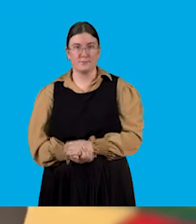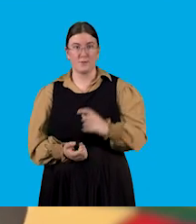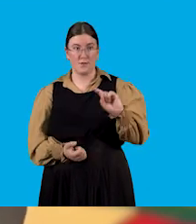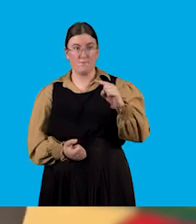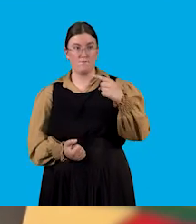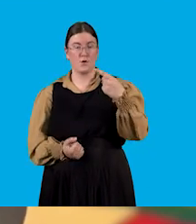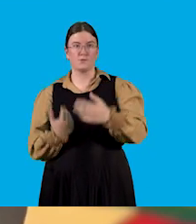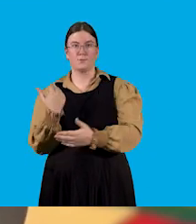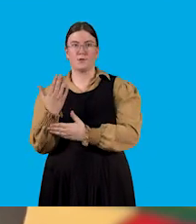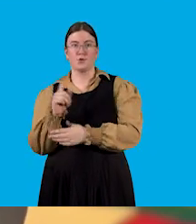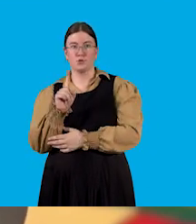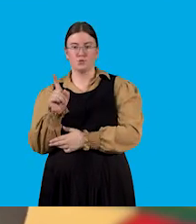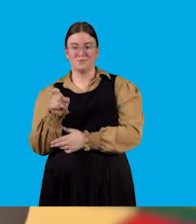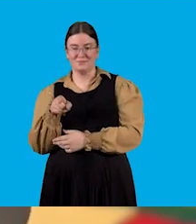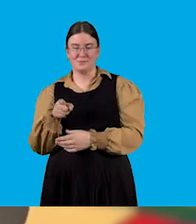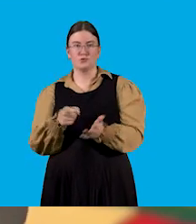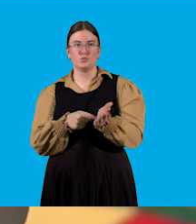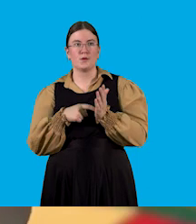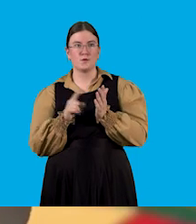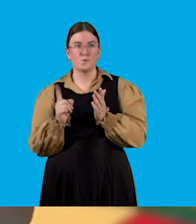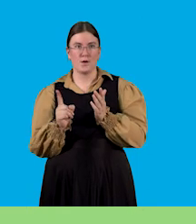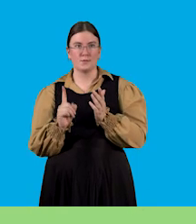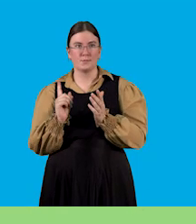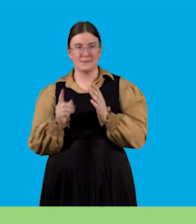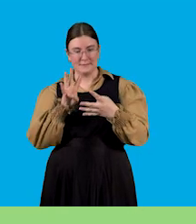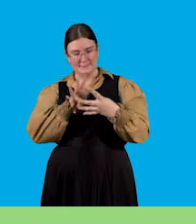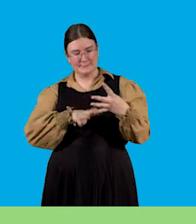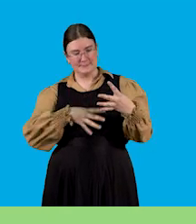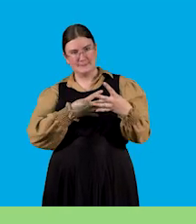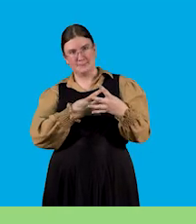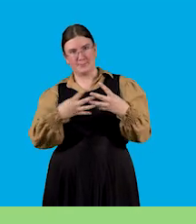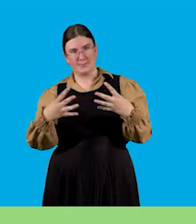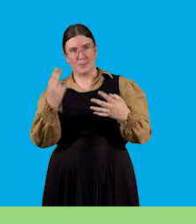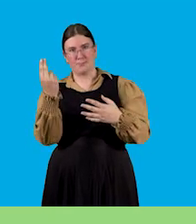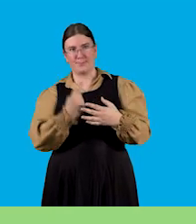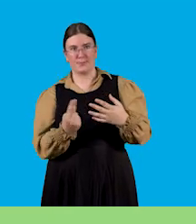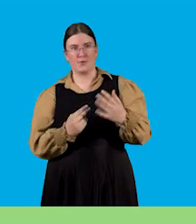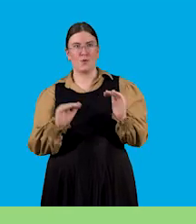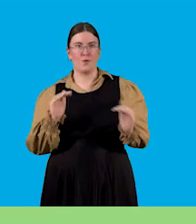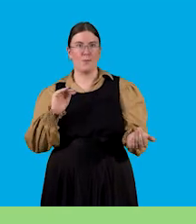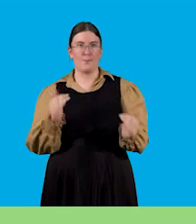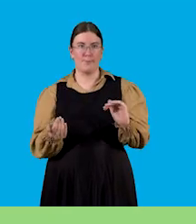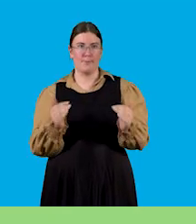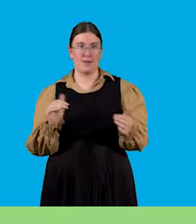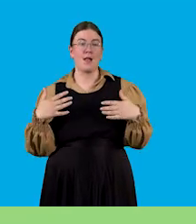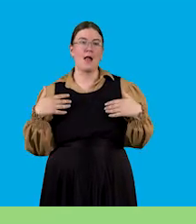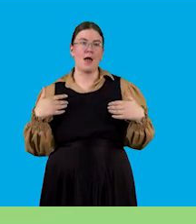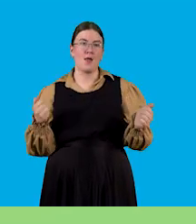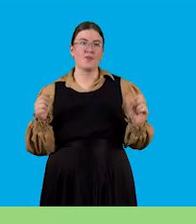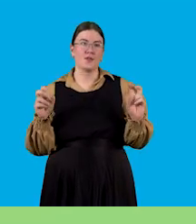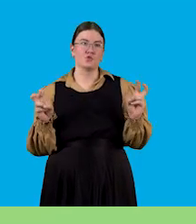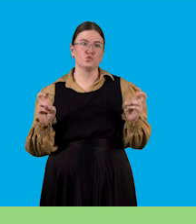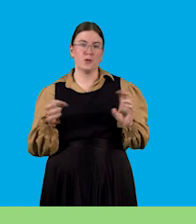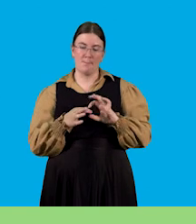So our first application question requires us to draw a table to compare 3 health issues that